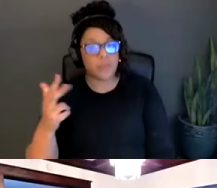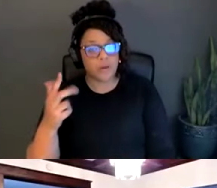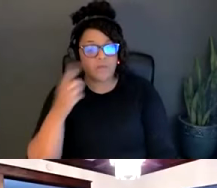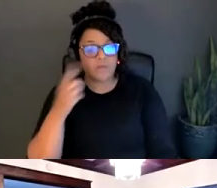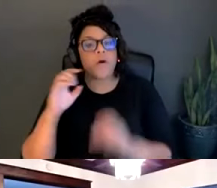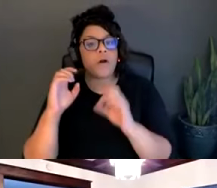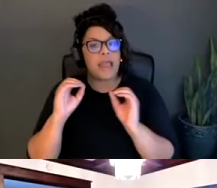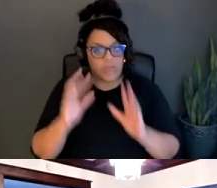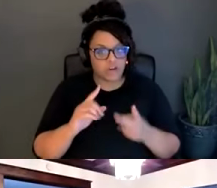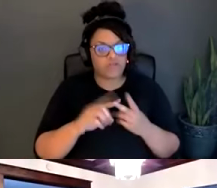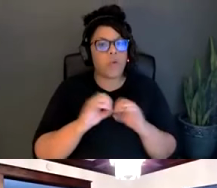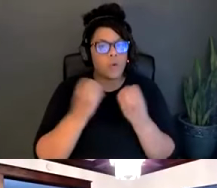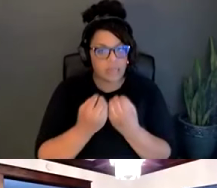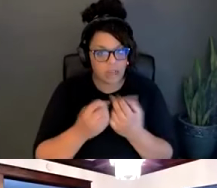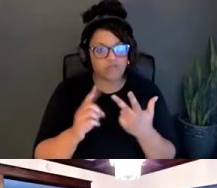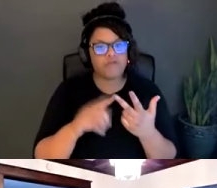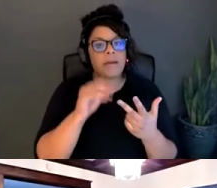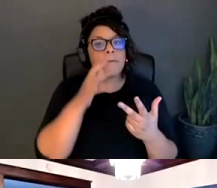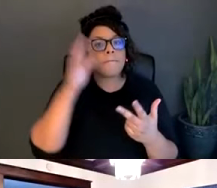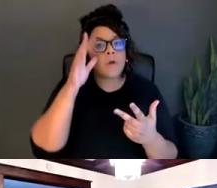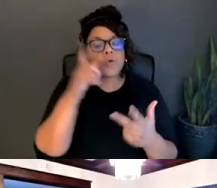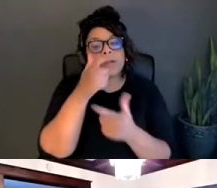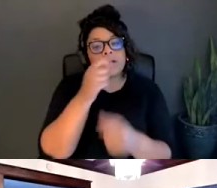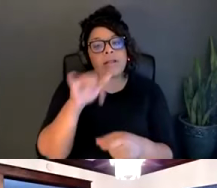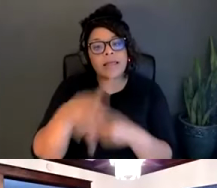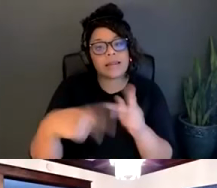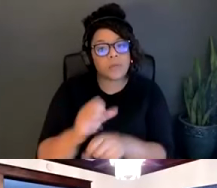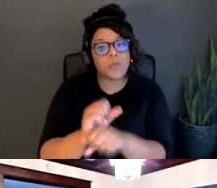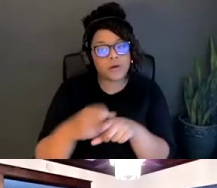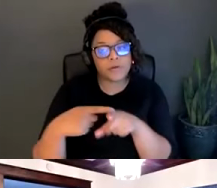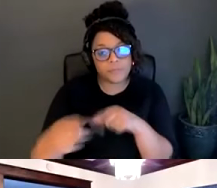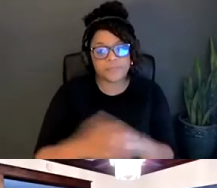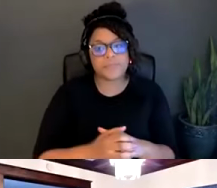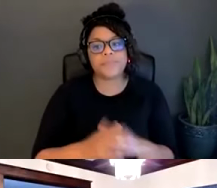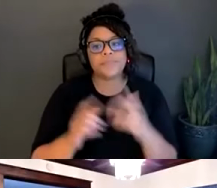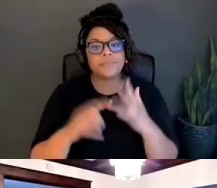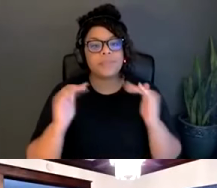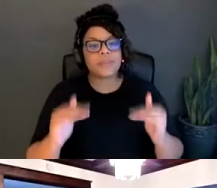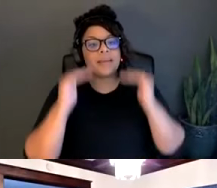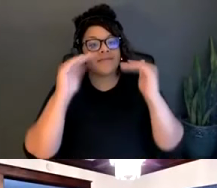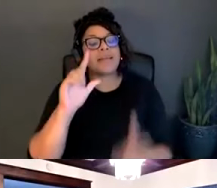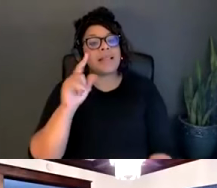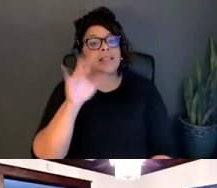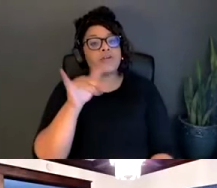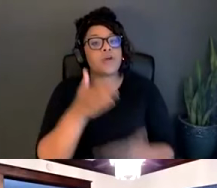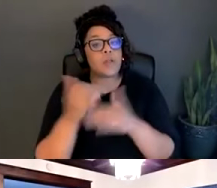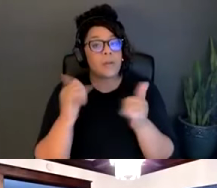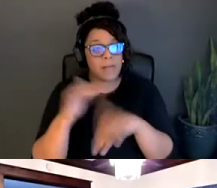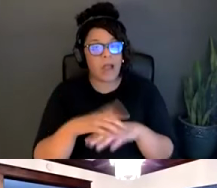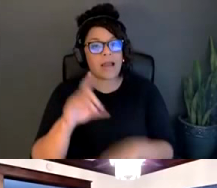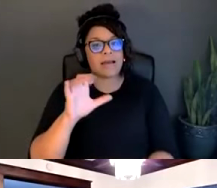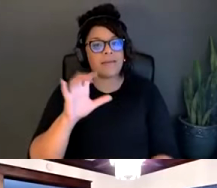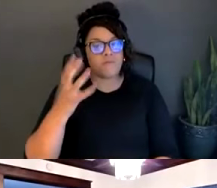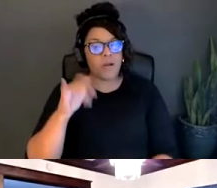educators, organizations, and parents interested in this work. And Advancing Literacy Through Play, December 4th is a